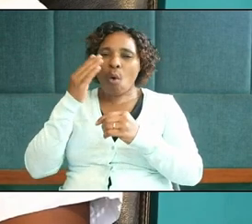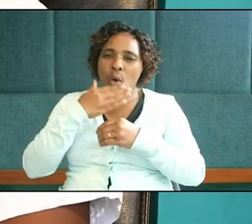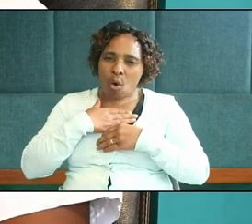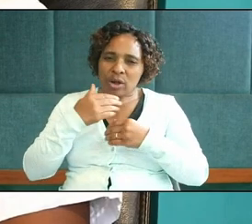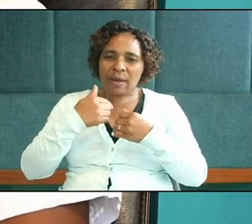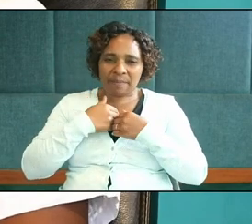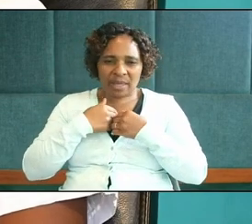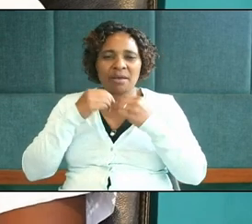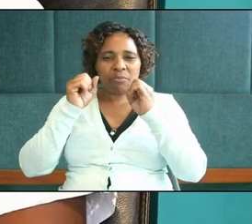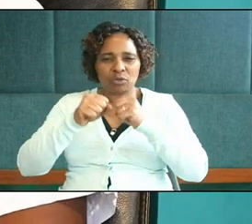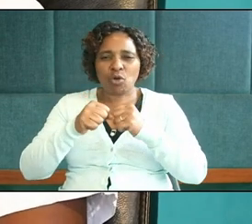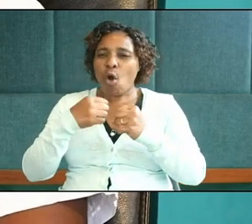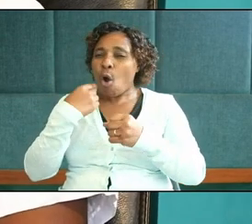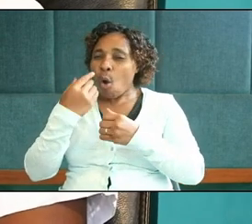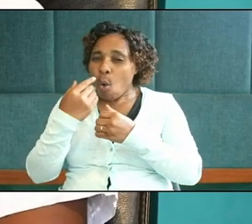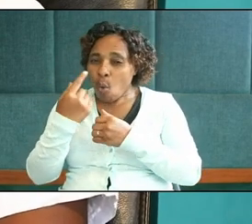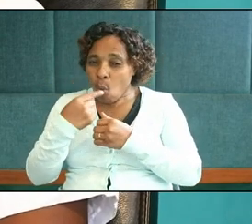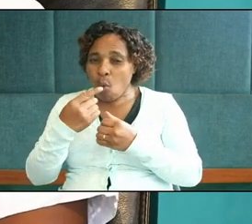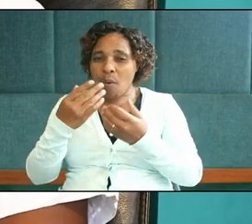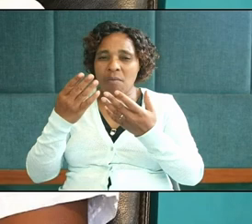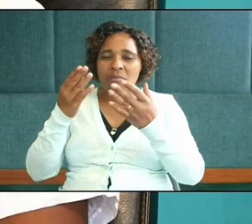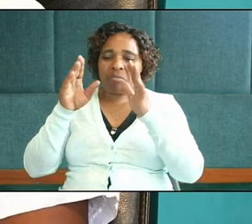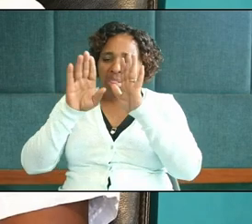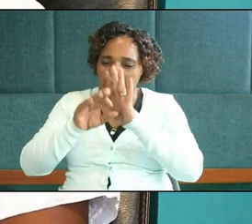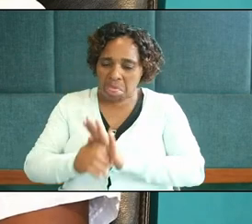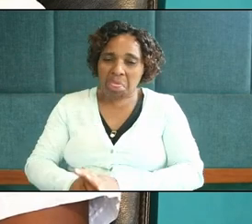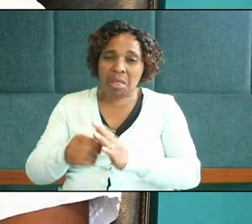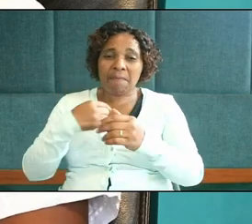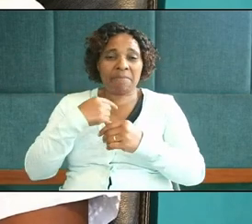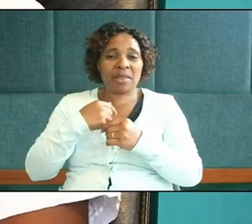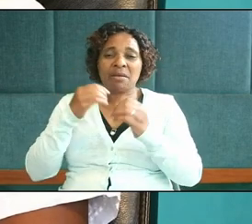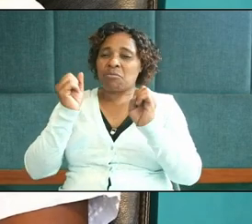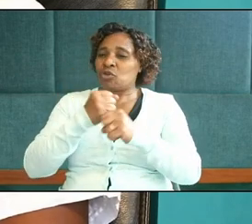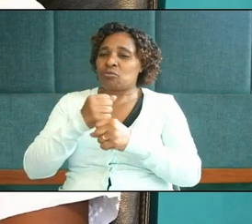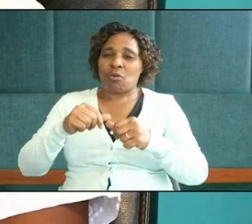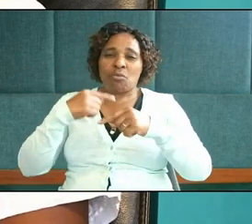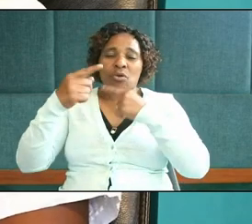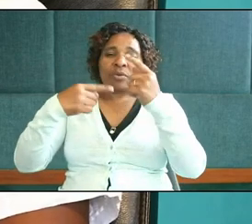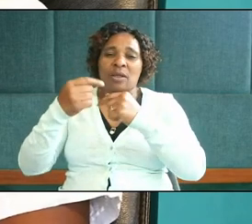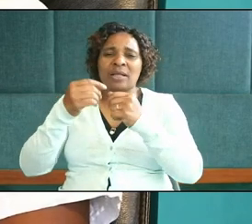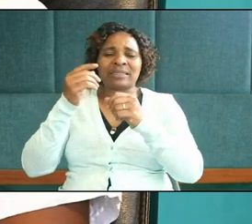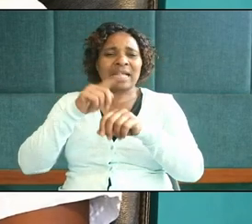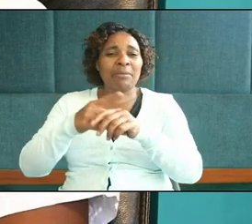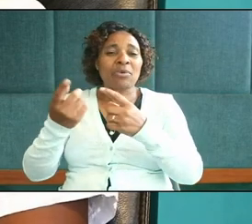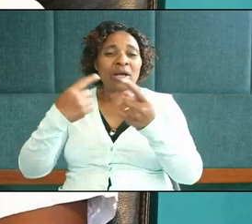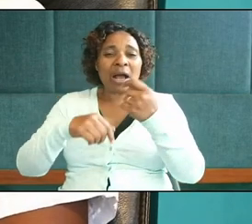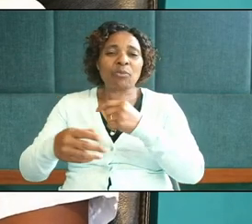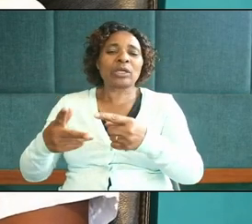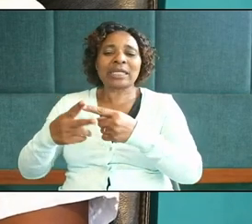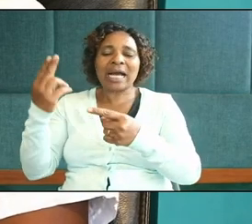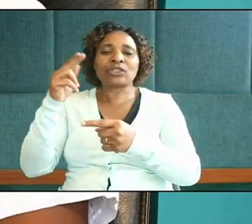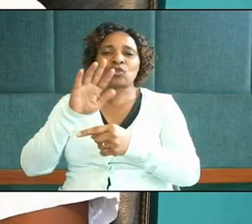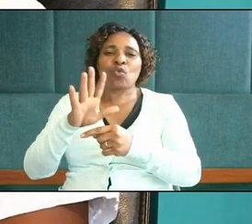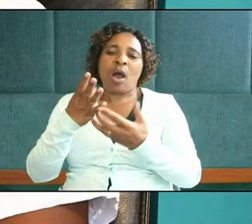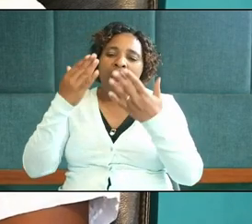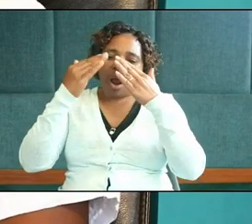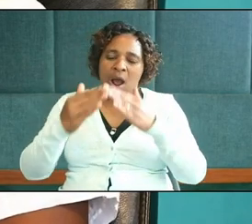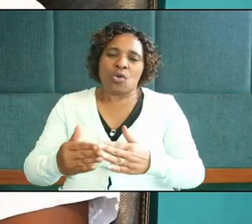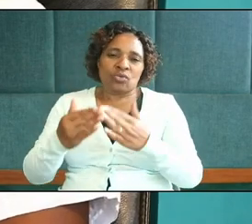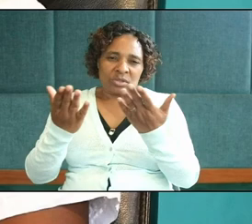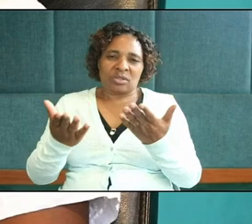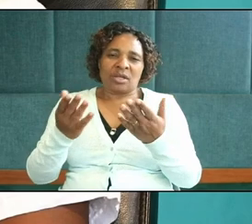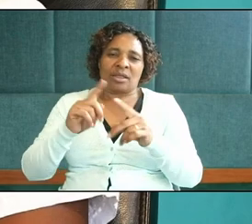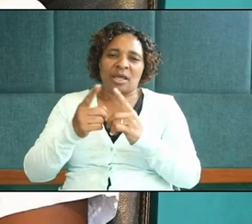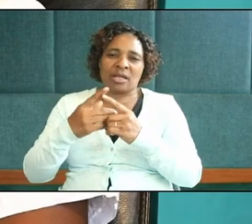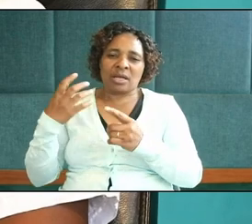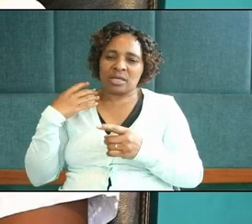will be disdained. The time is coming when I will cut short your strength and the strength of your priestly house, so that no one in it will